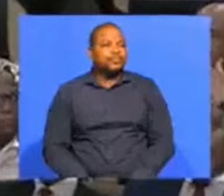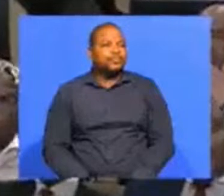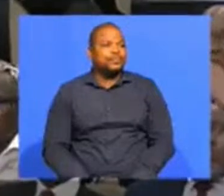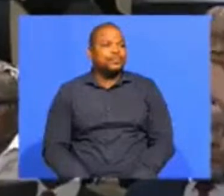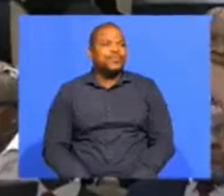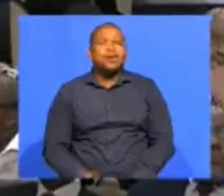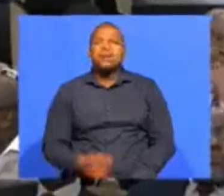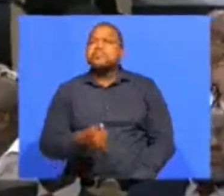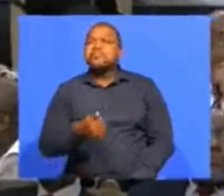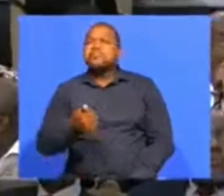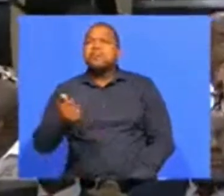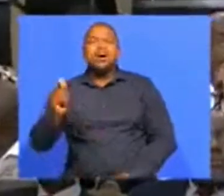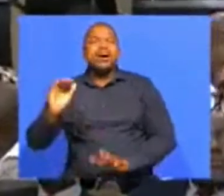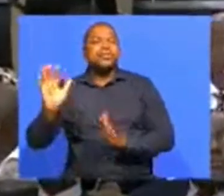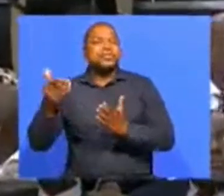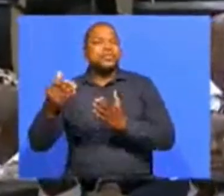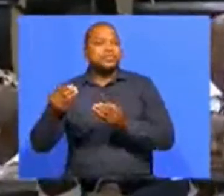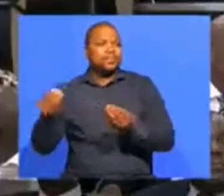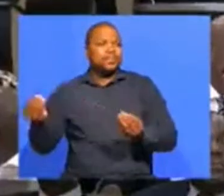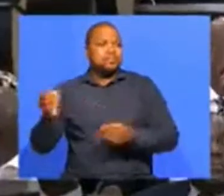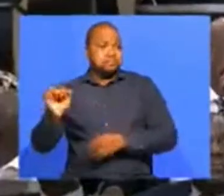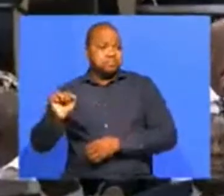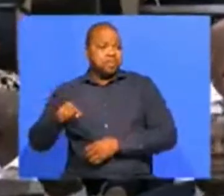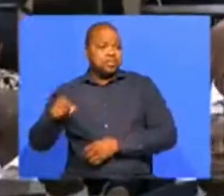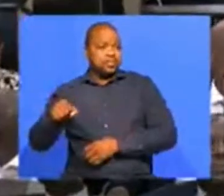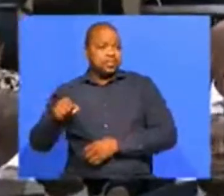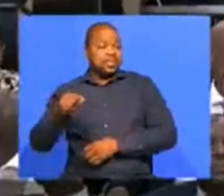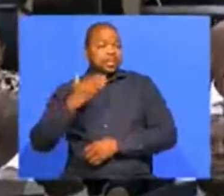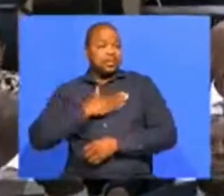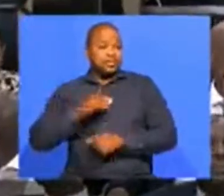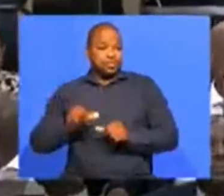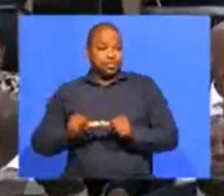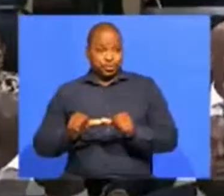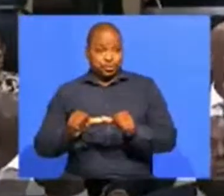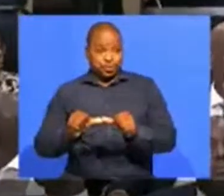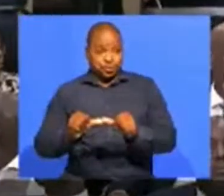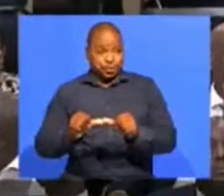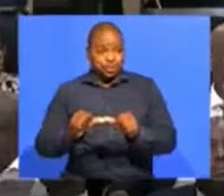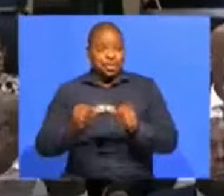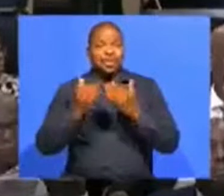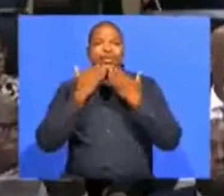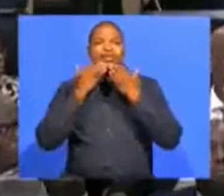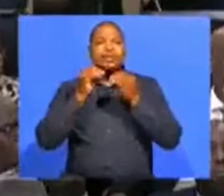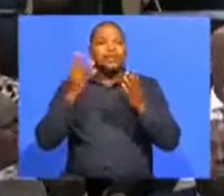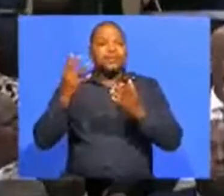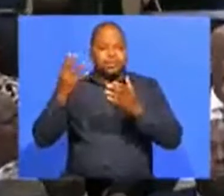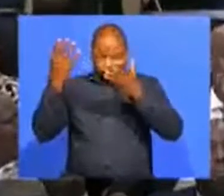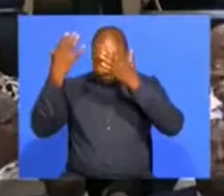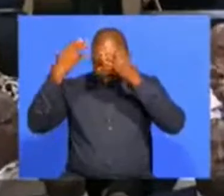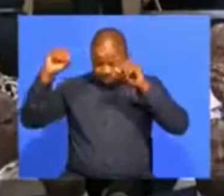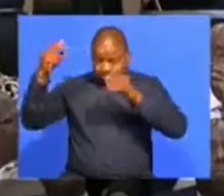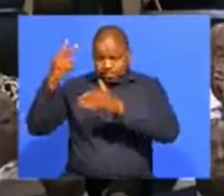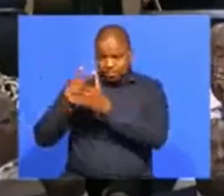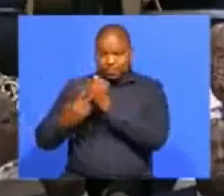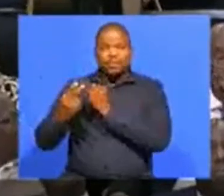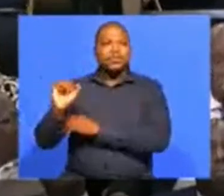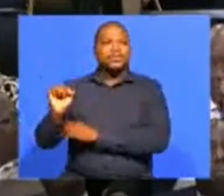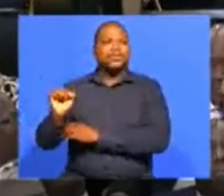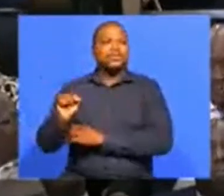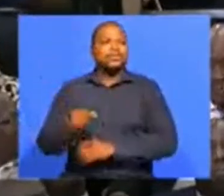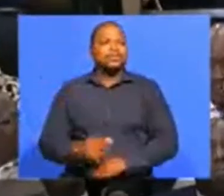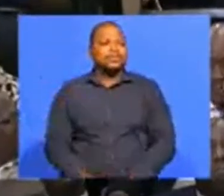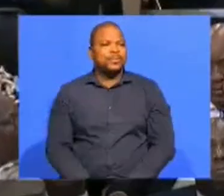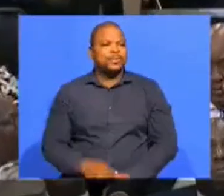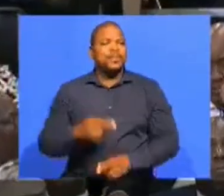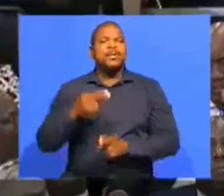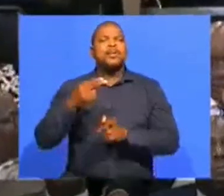Is there another hand from the media? Yes. Please go ahead. Thank you so much, Your Excellencies.